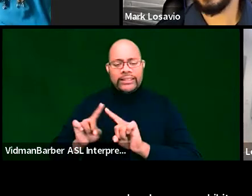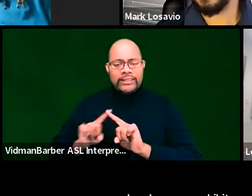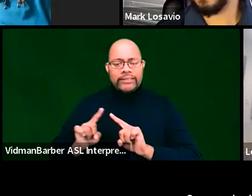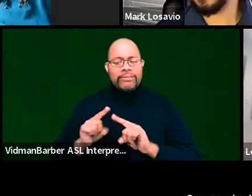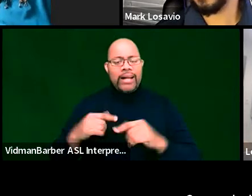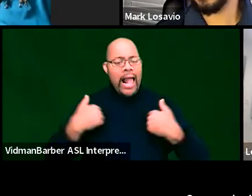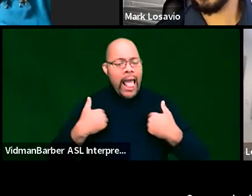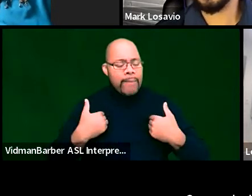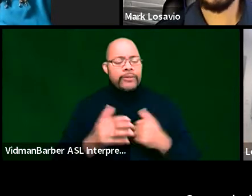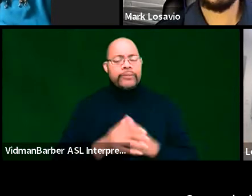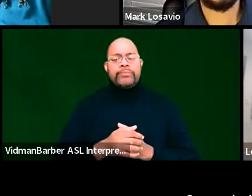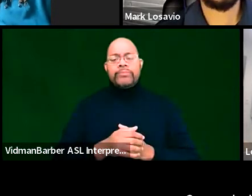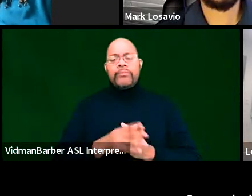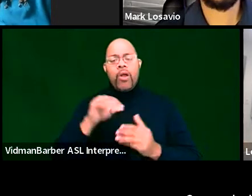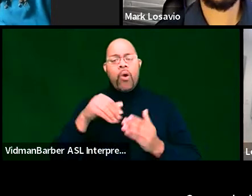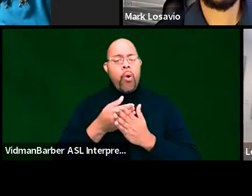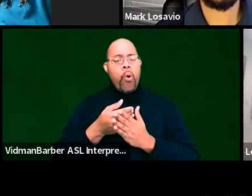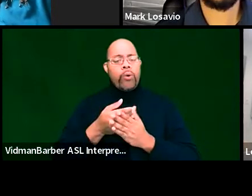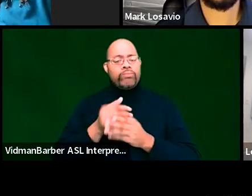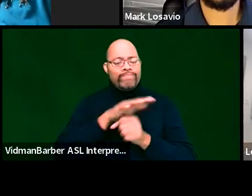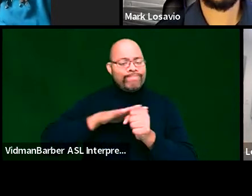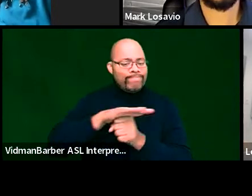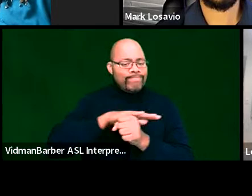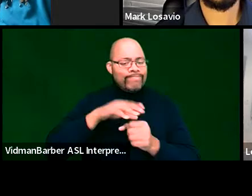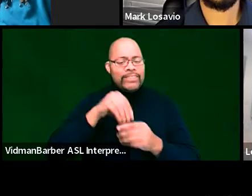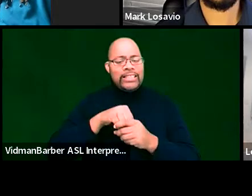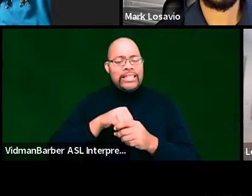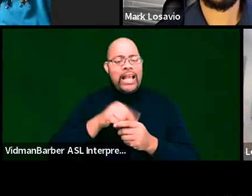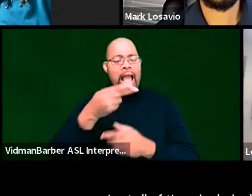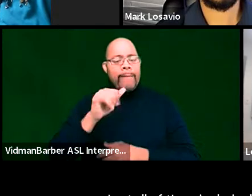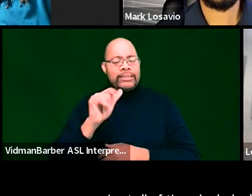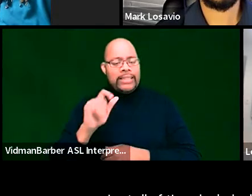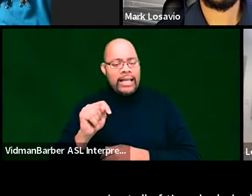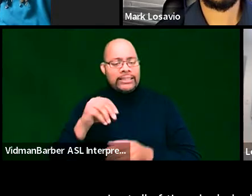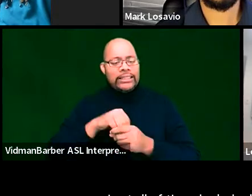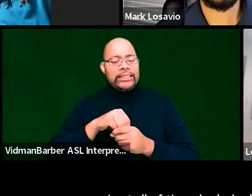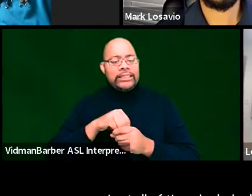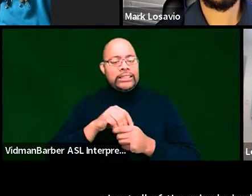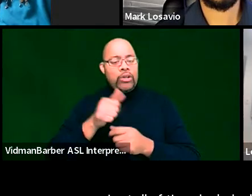like animals in all of the habitats and the exhibits in the aquarium. And